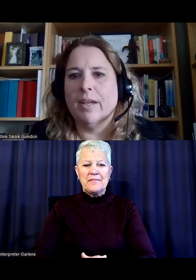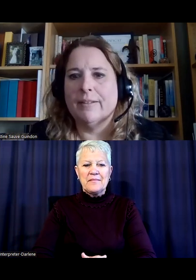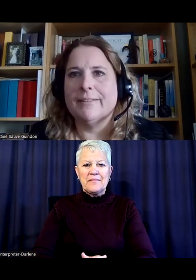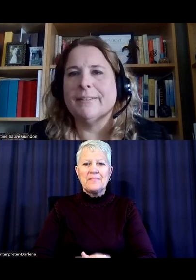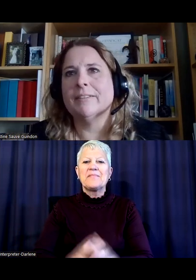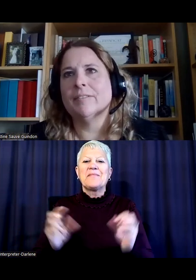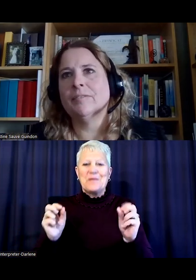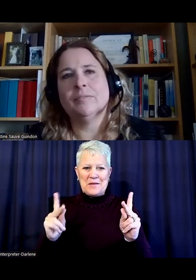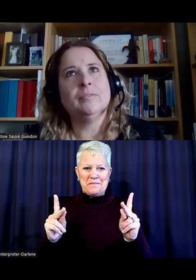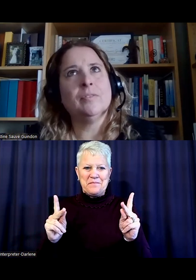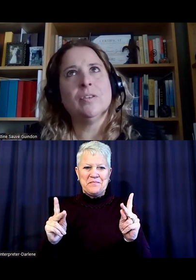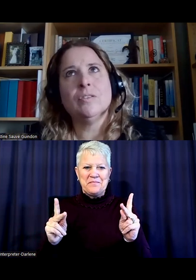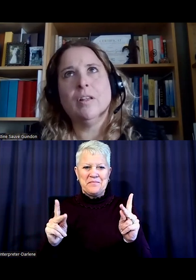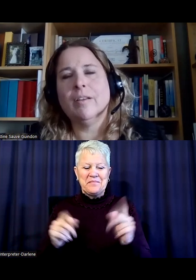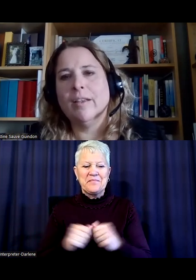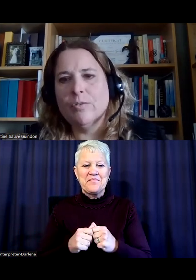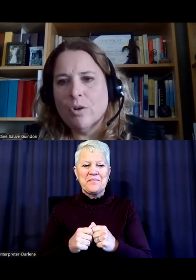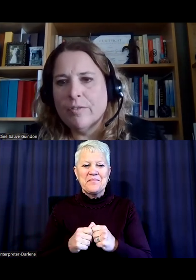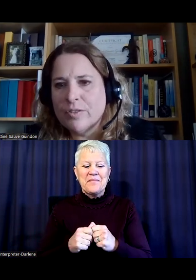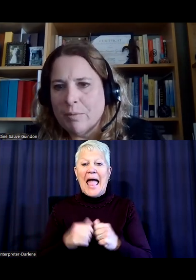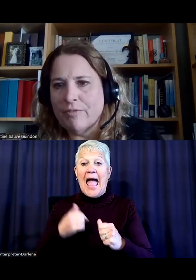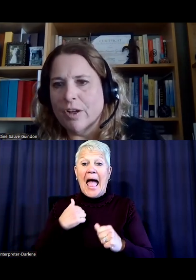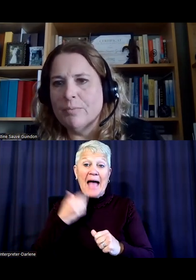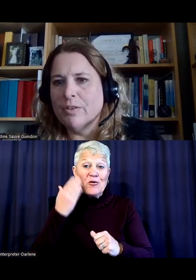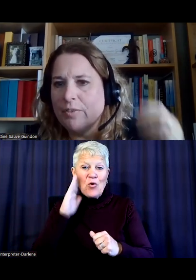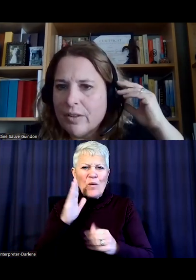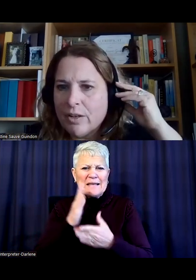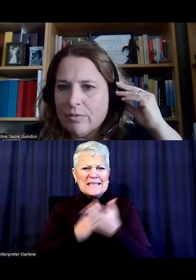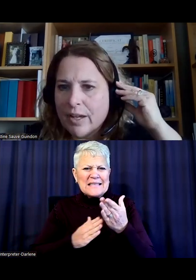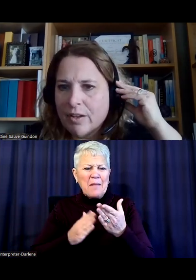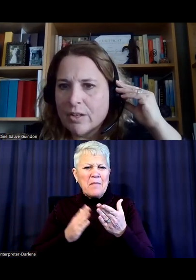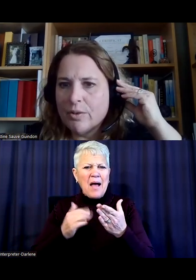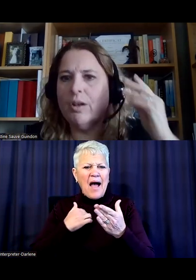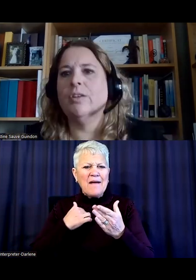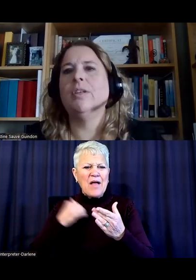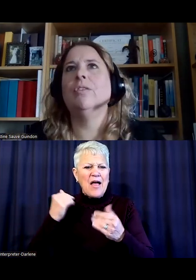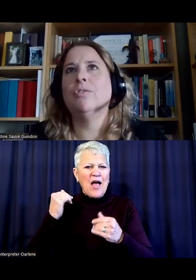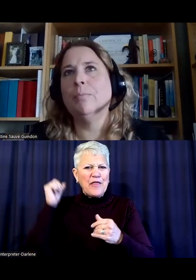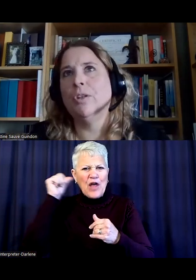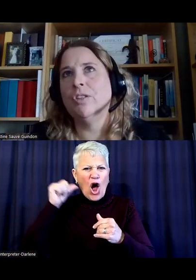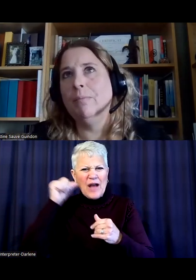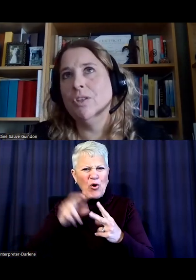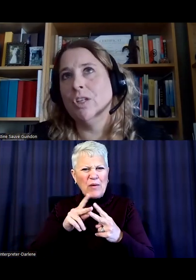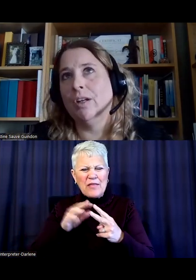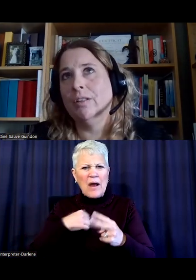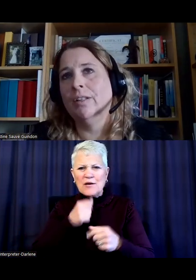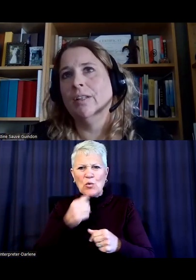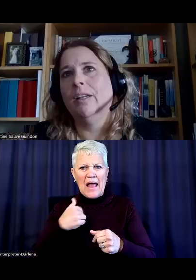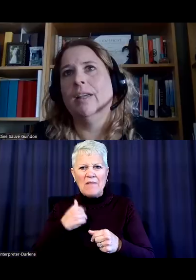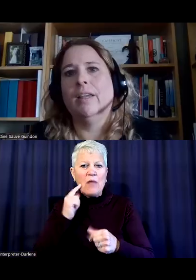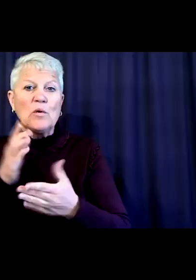All right. So I don't know the, some of the volumes of, I don't have the audio either. So I'm going to stop the